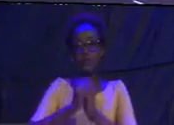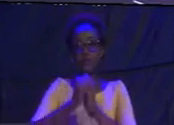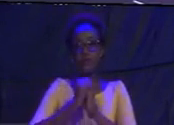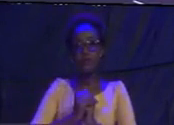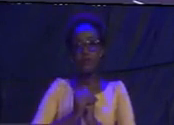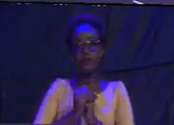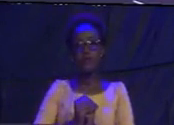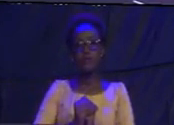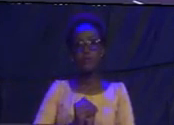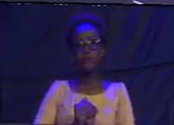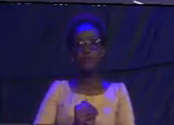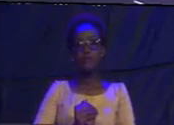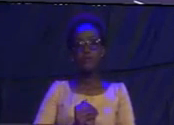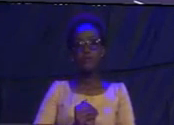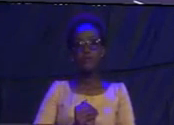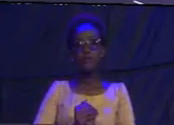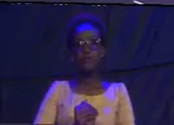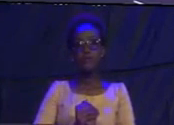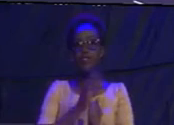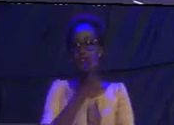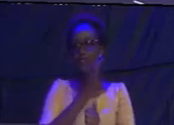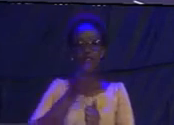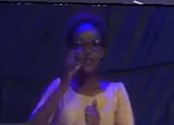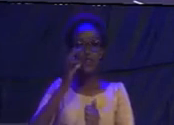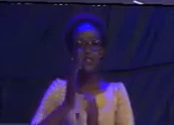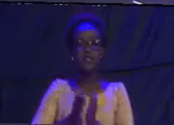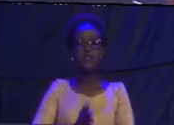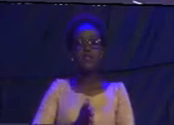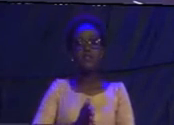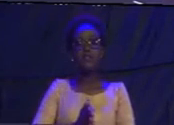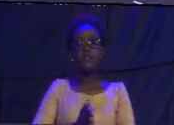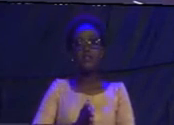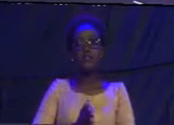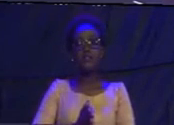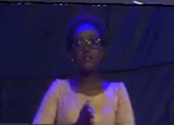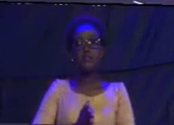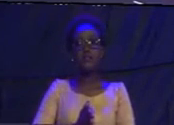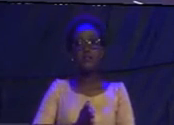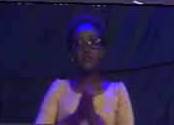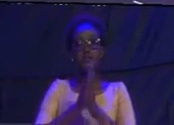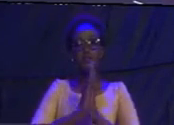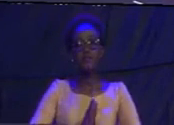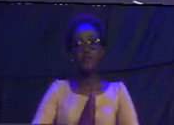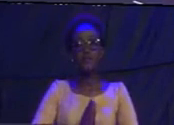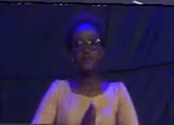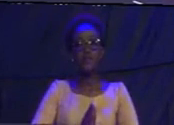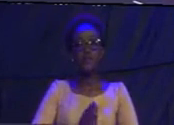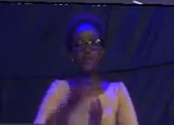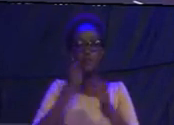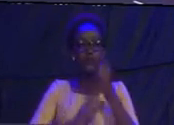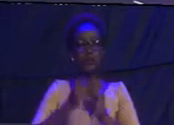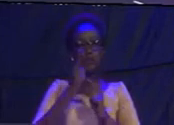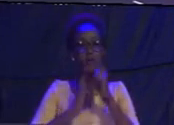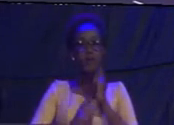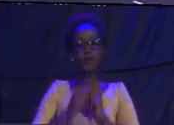crying. He had torn his clothes and he was pouring dust on his head